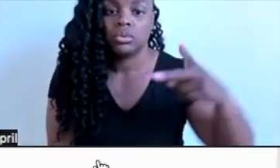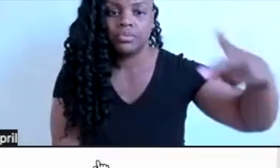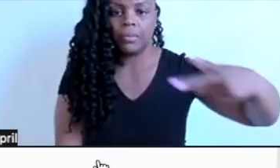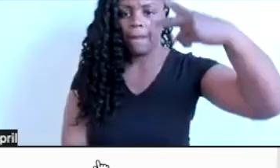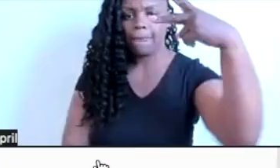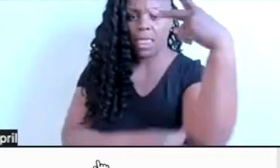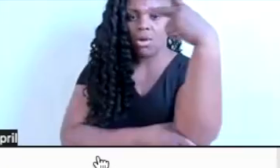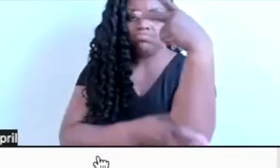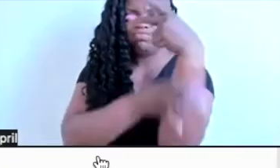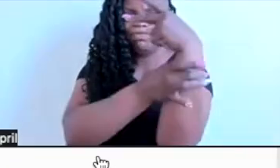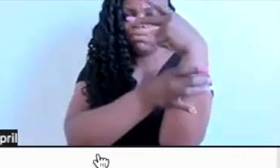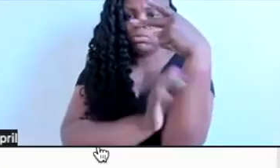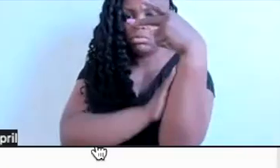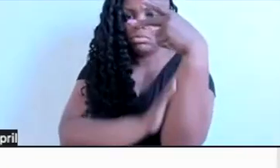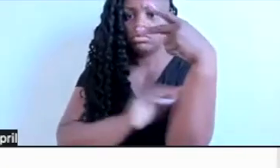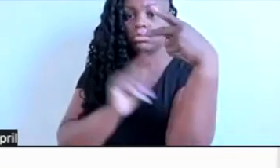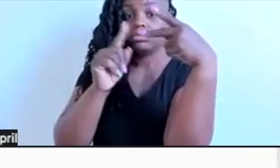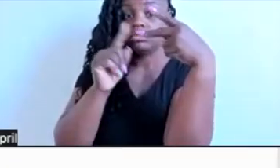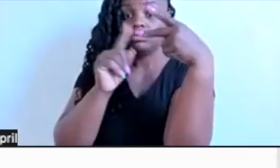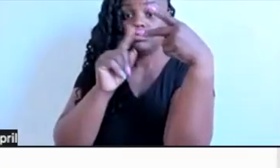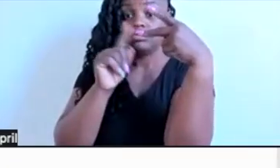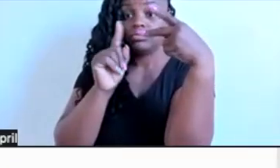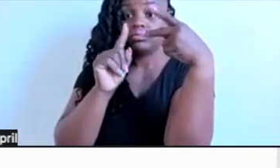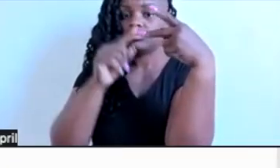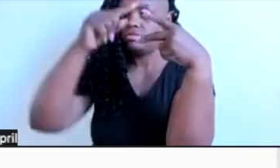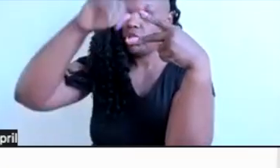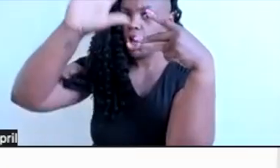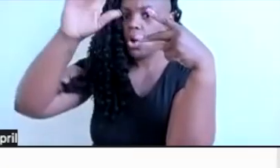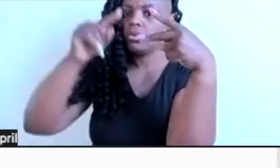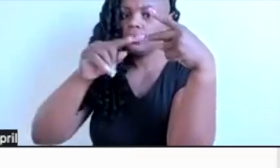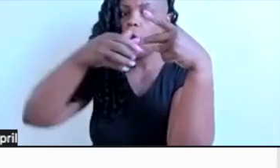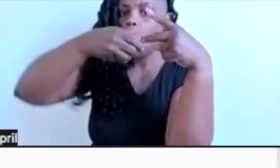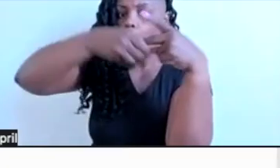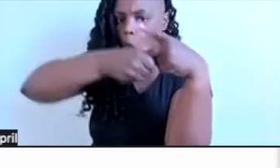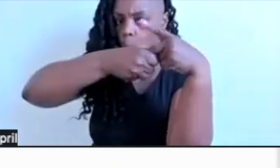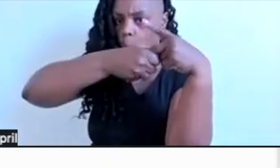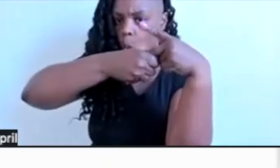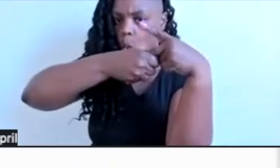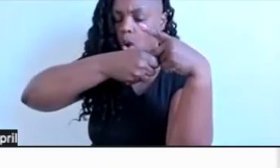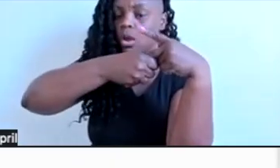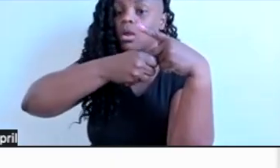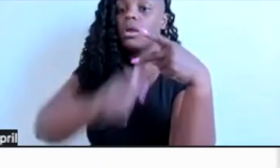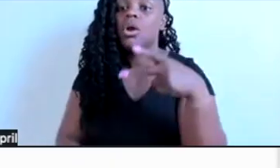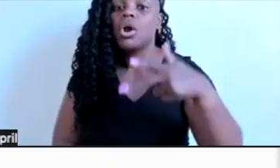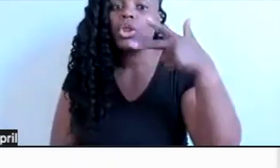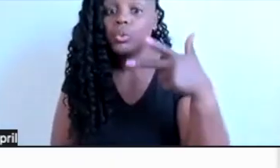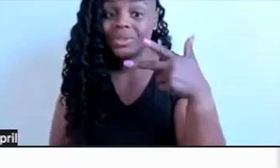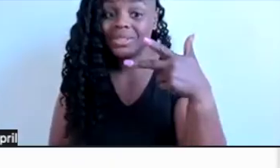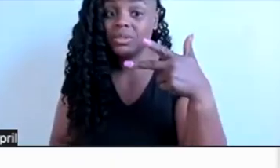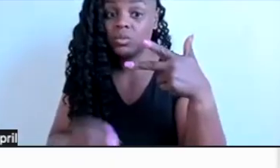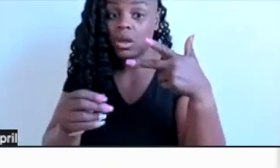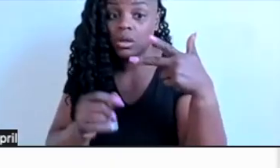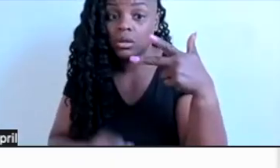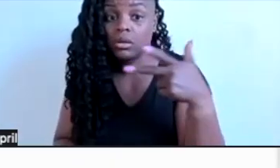the bottom handle. 3. The ring pin, which keeps the extinguisher from accidentally going off. You must remove